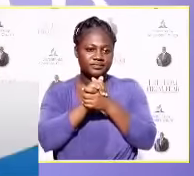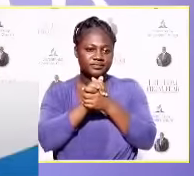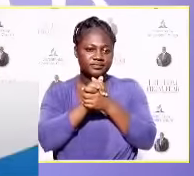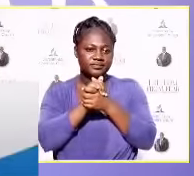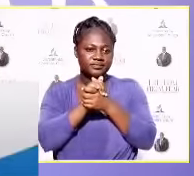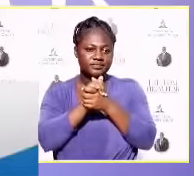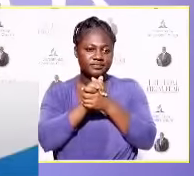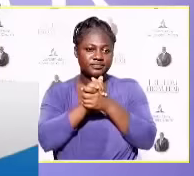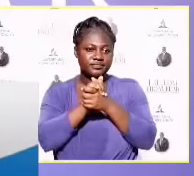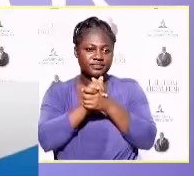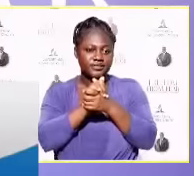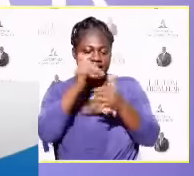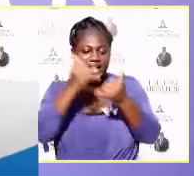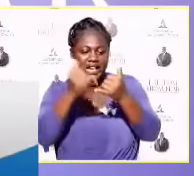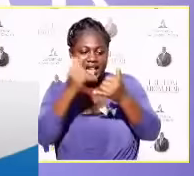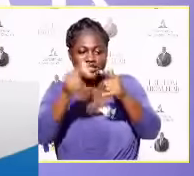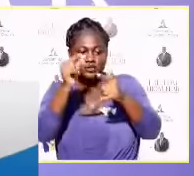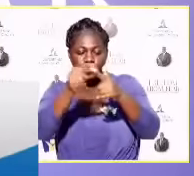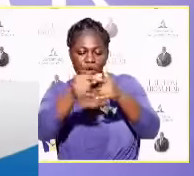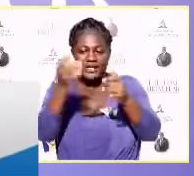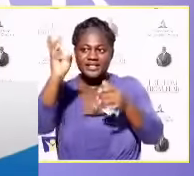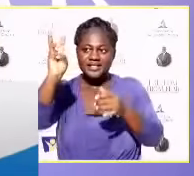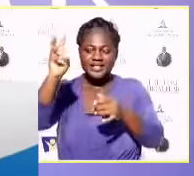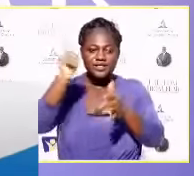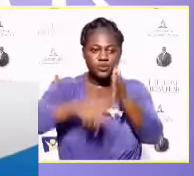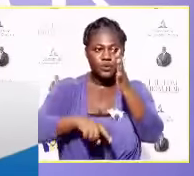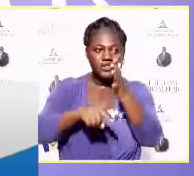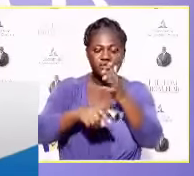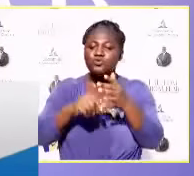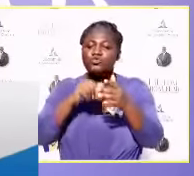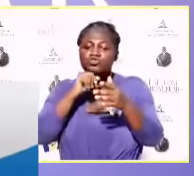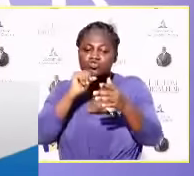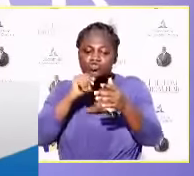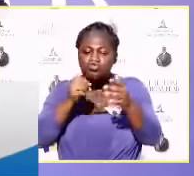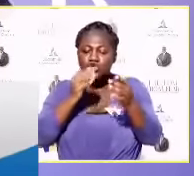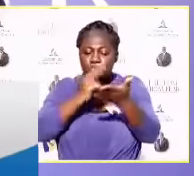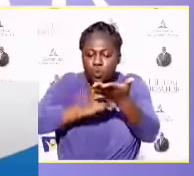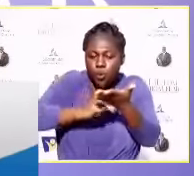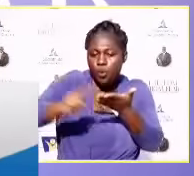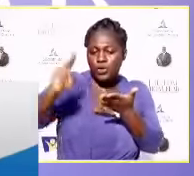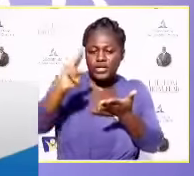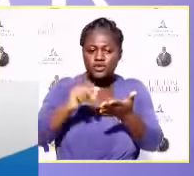Ungodly. What's the last word in verse 6? Ungodly. Same thing.